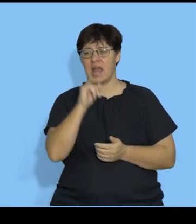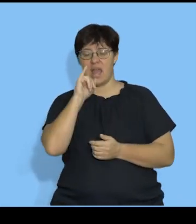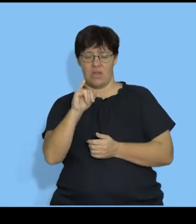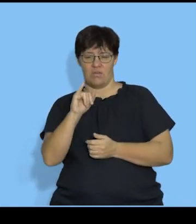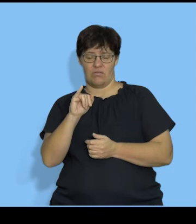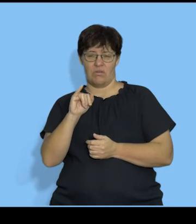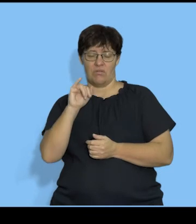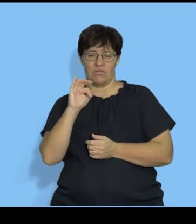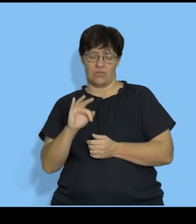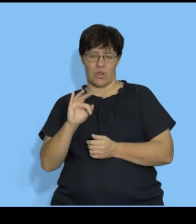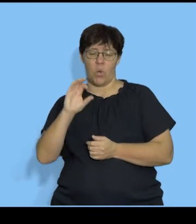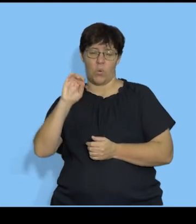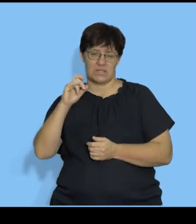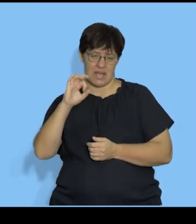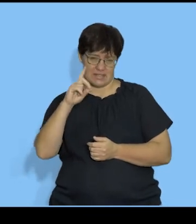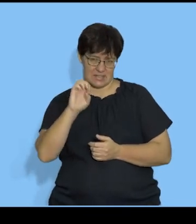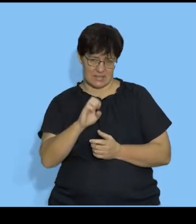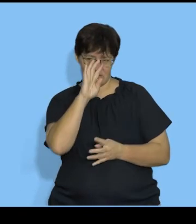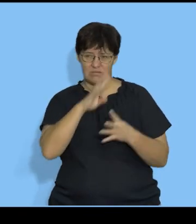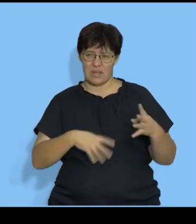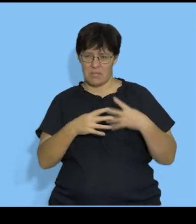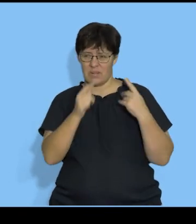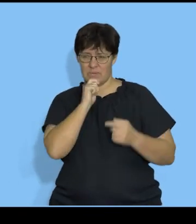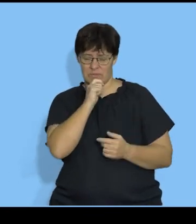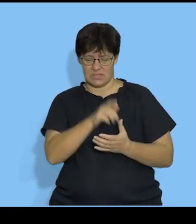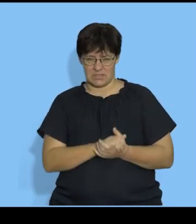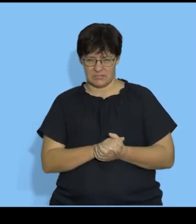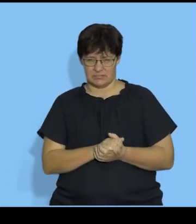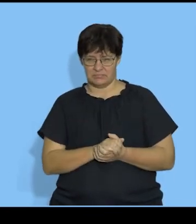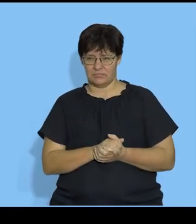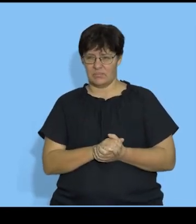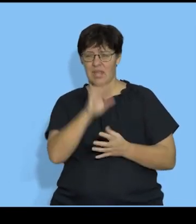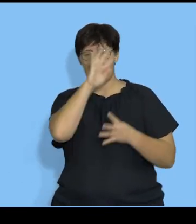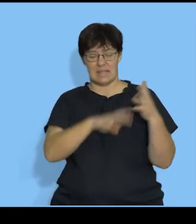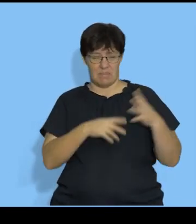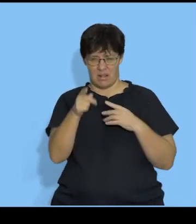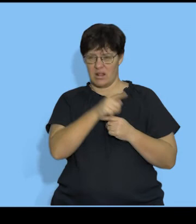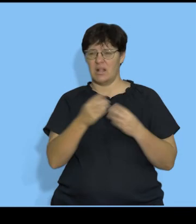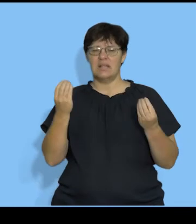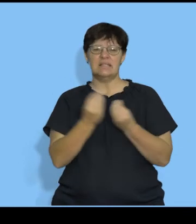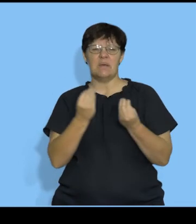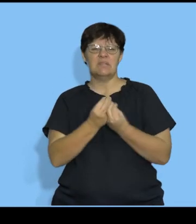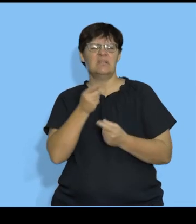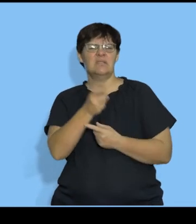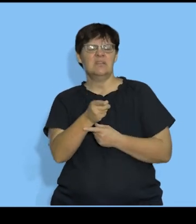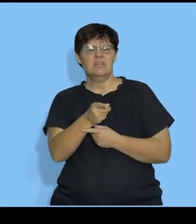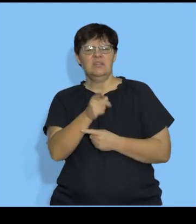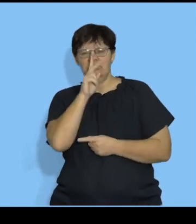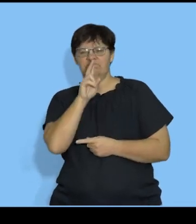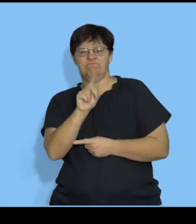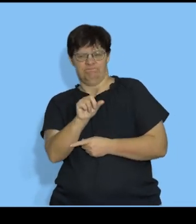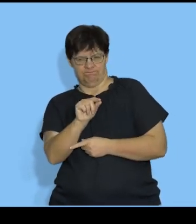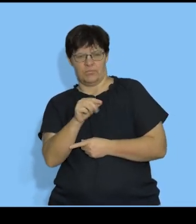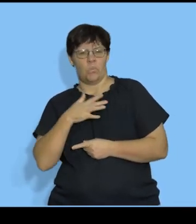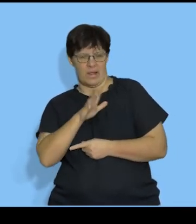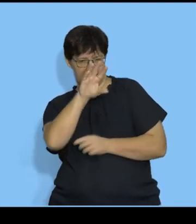make use of the table, okay? Now, this is the table. The substances that we are interested in